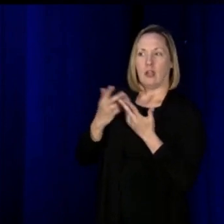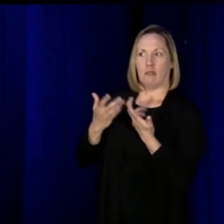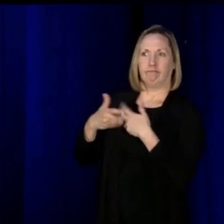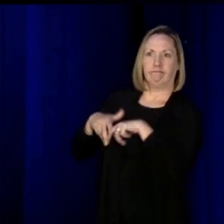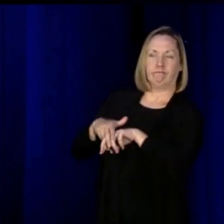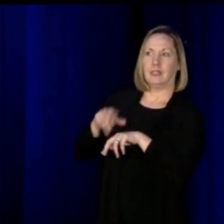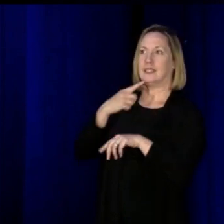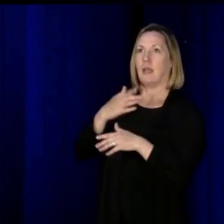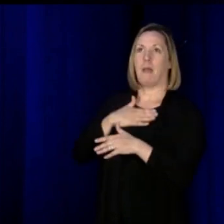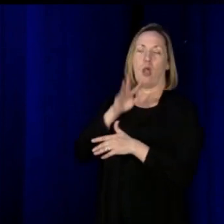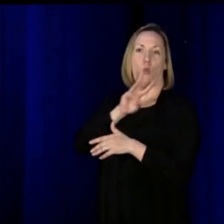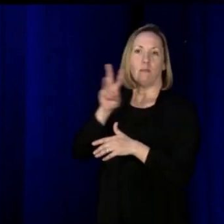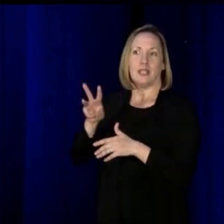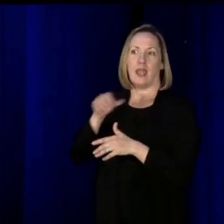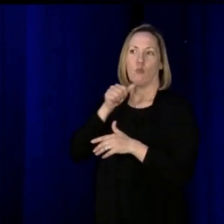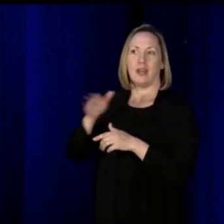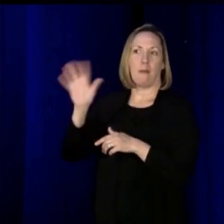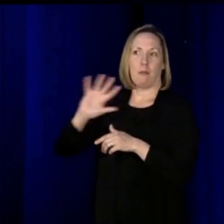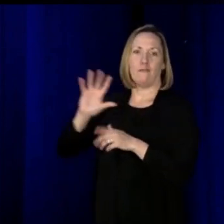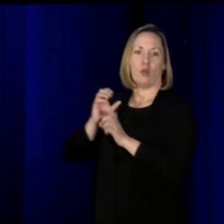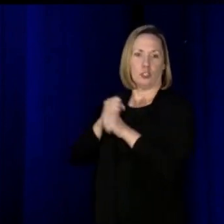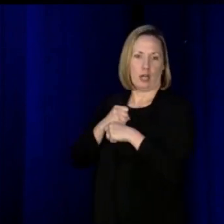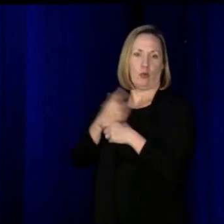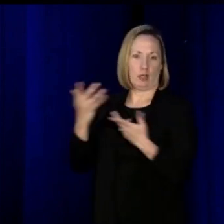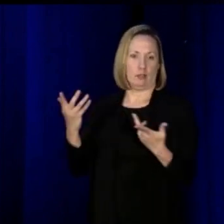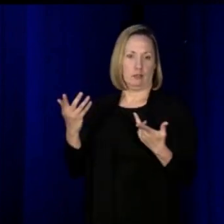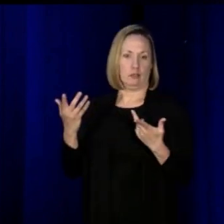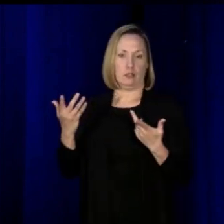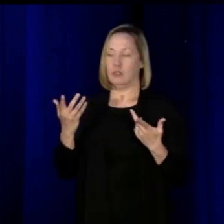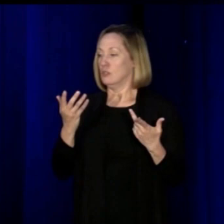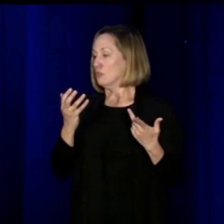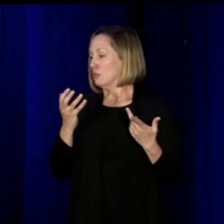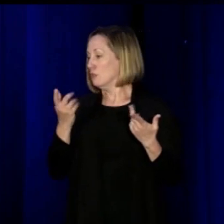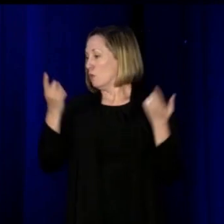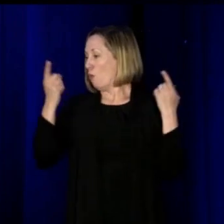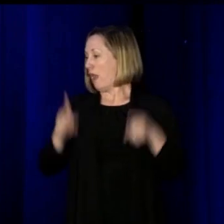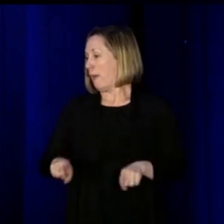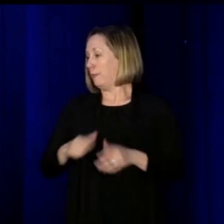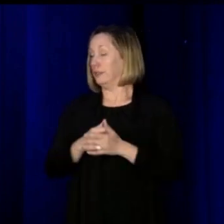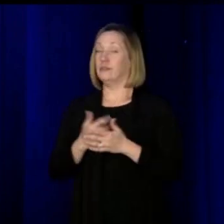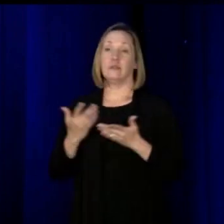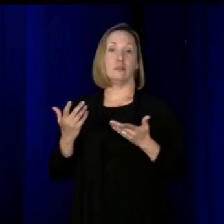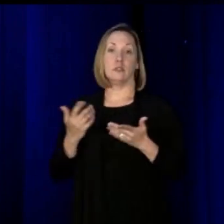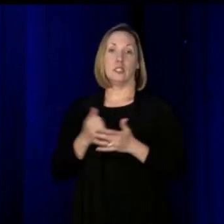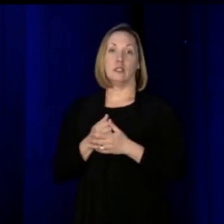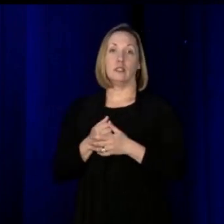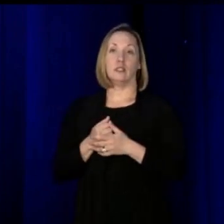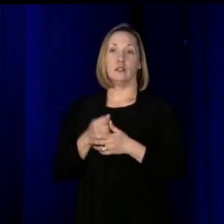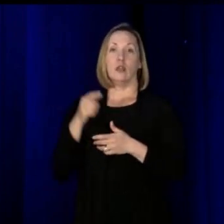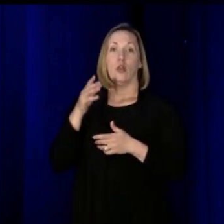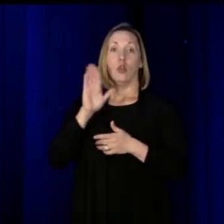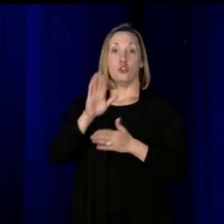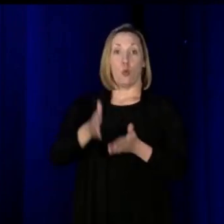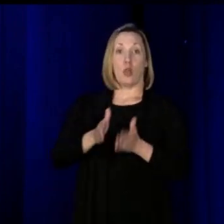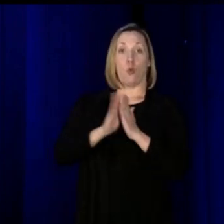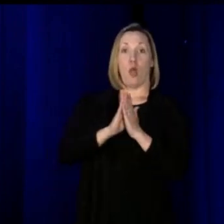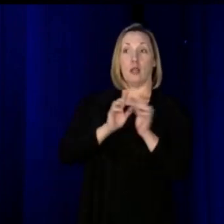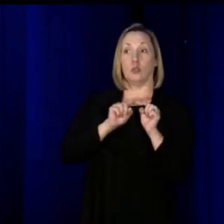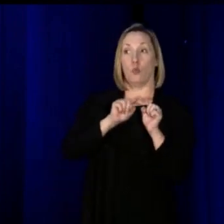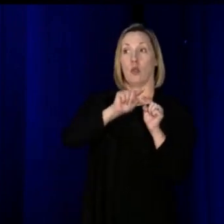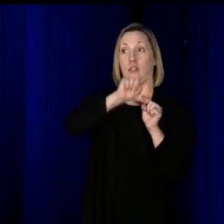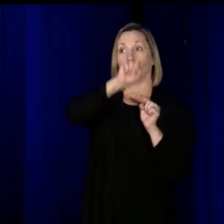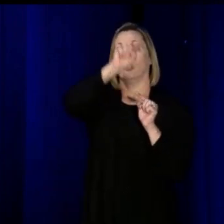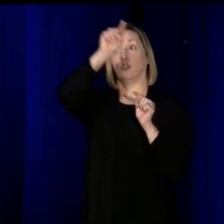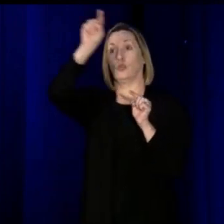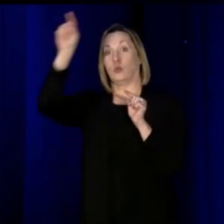my website were not previously generated? So what happens is that your request travel to the origin